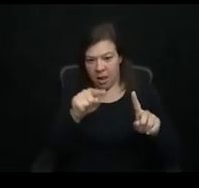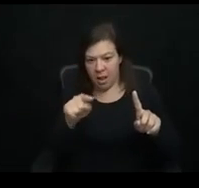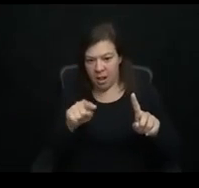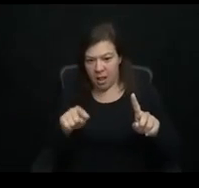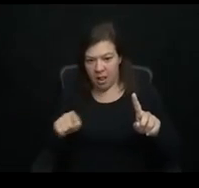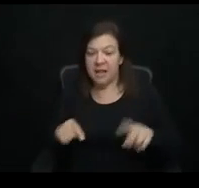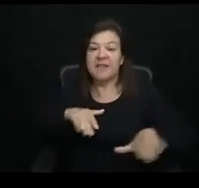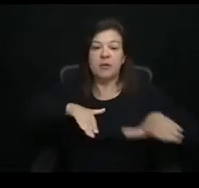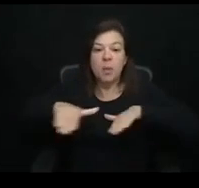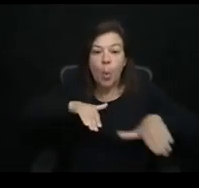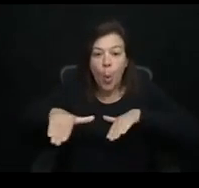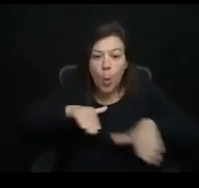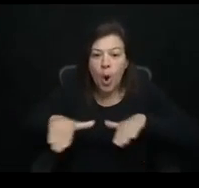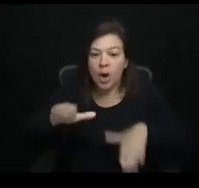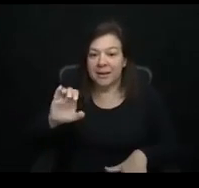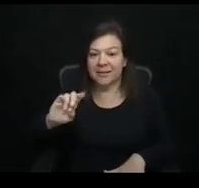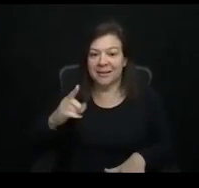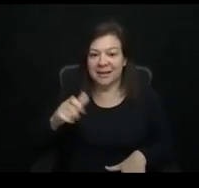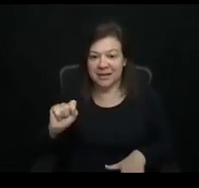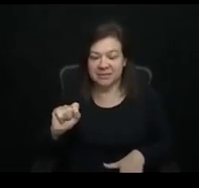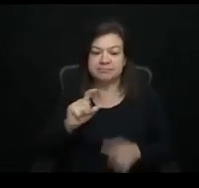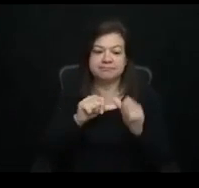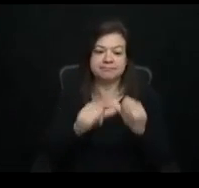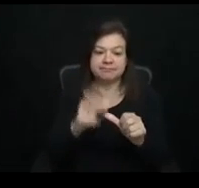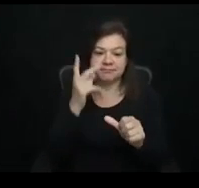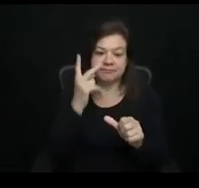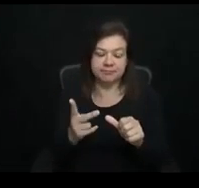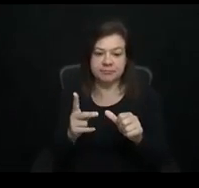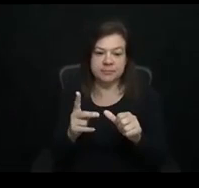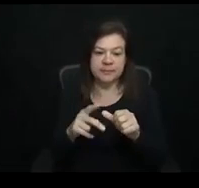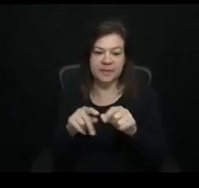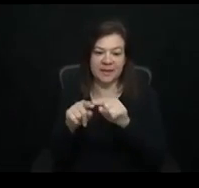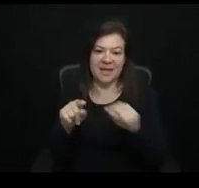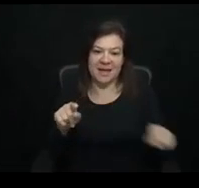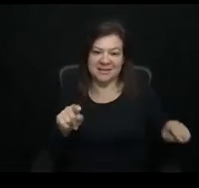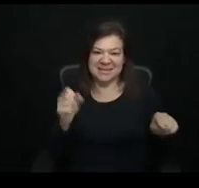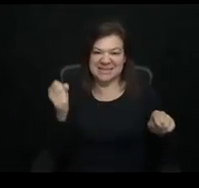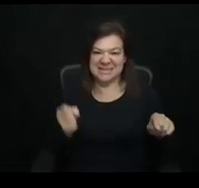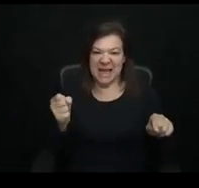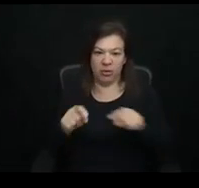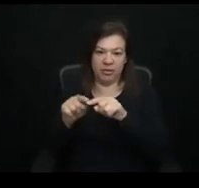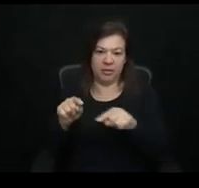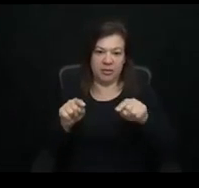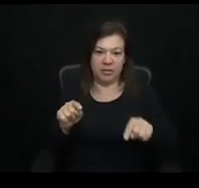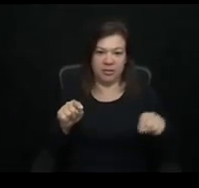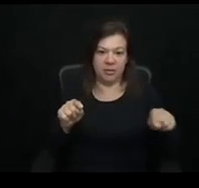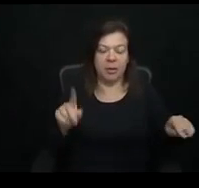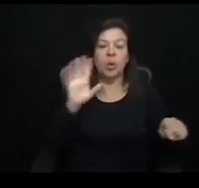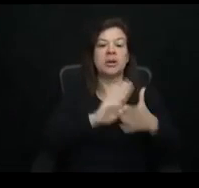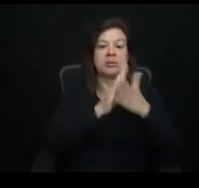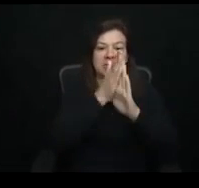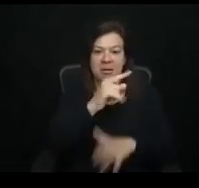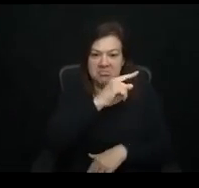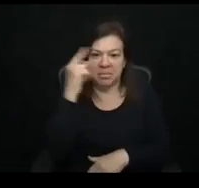the edges, and we'll continue to see this line along the top south side turn black over the next few days as soon as they feel